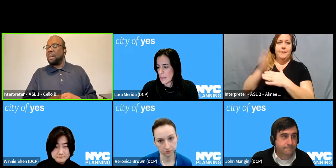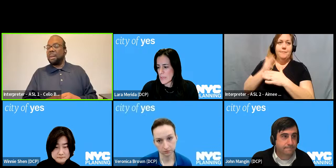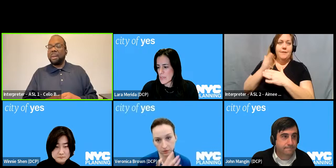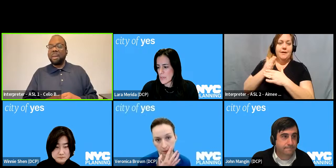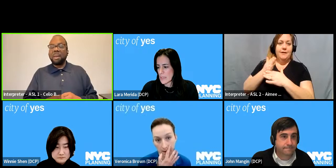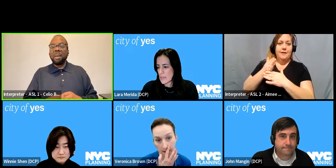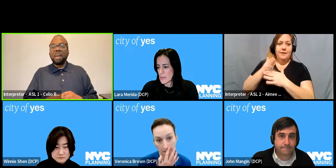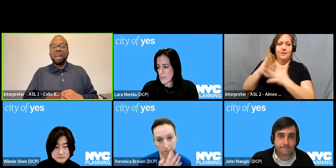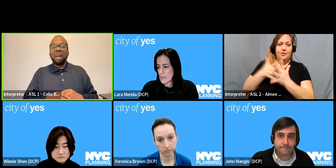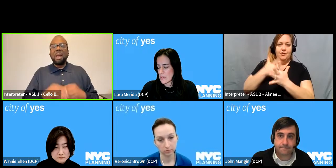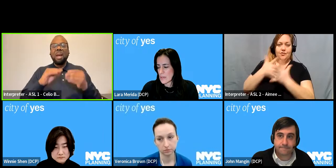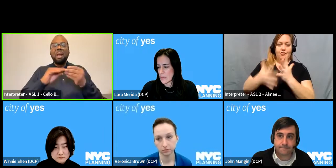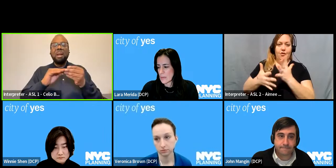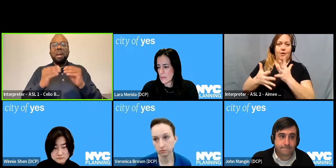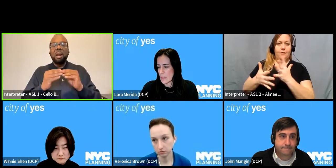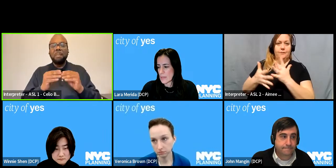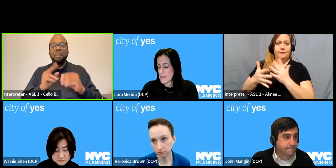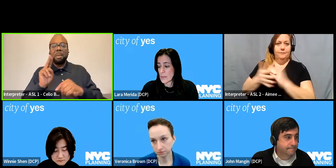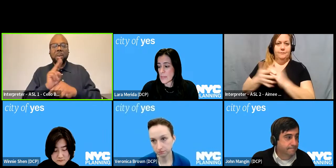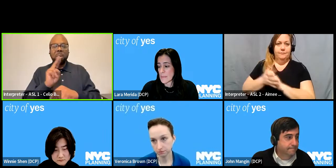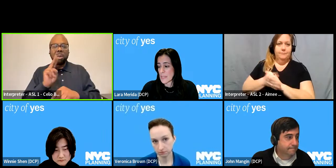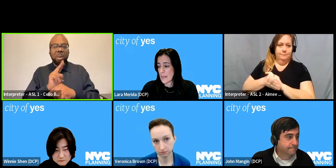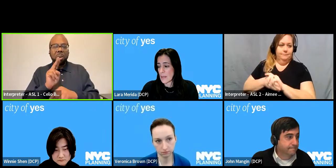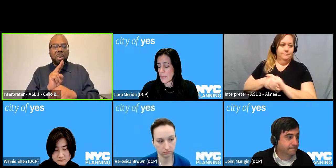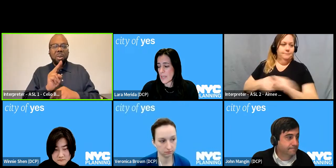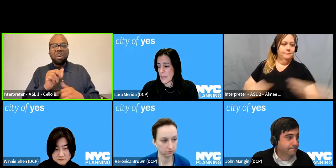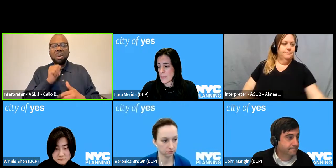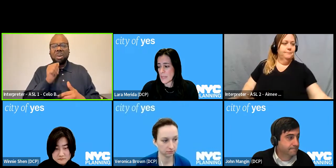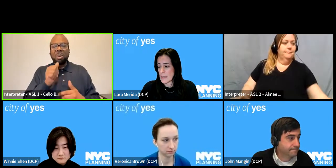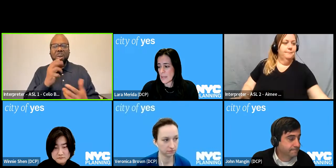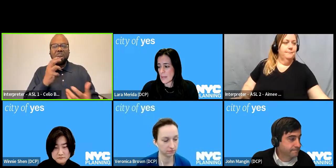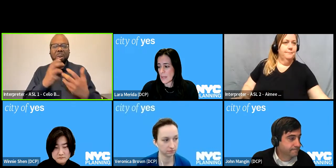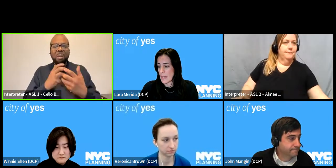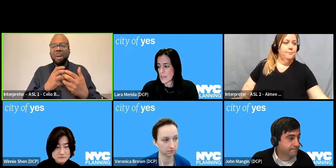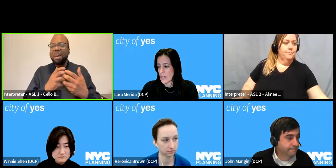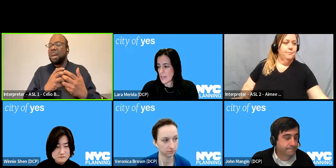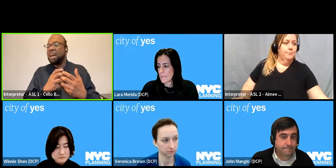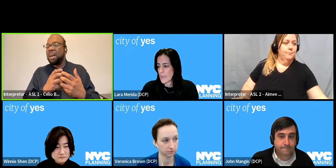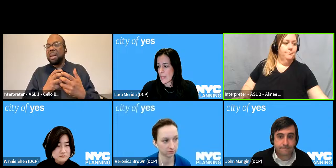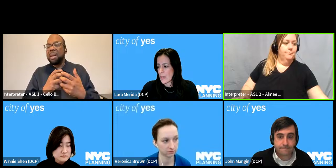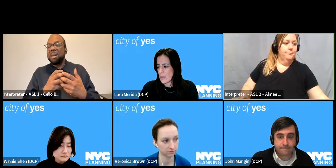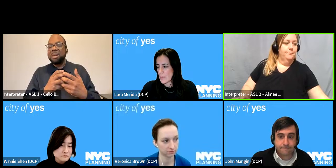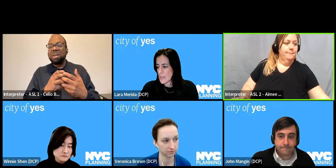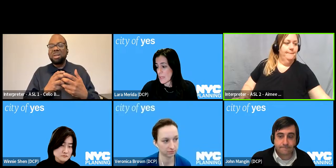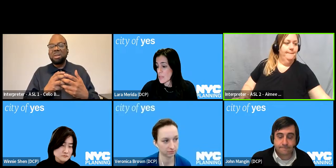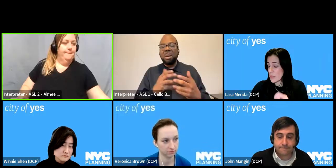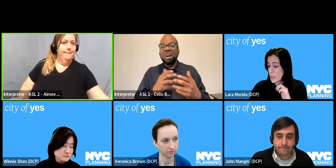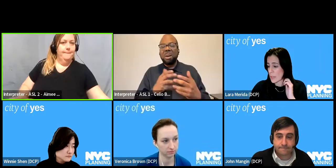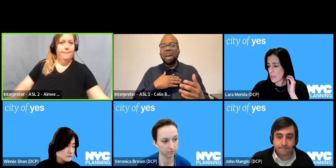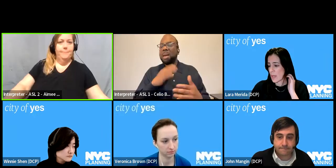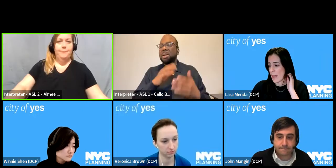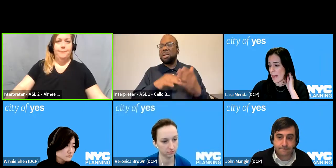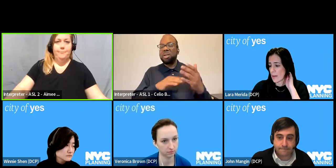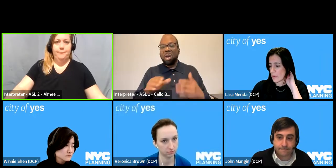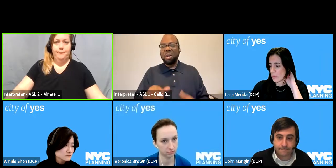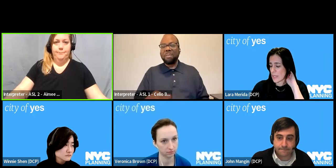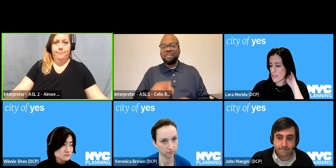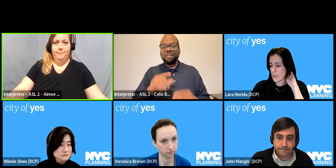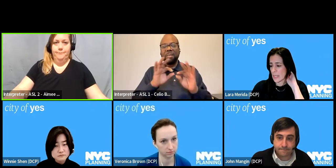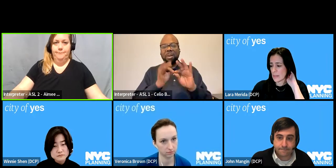The numbers you are using don't seem to line up with the HPD's AMI chart. Your numbers are much lower.